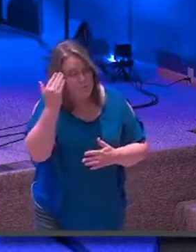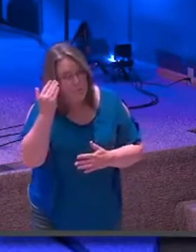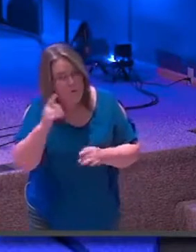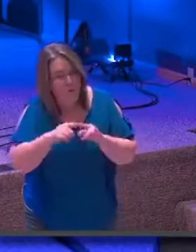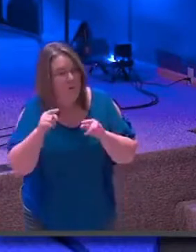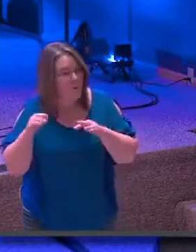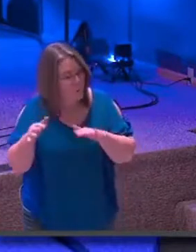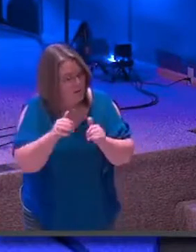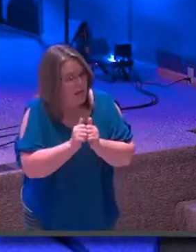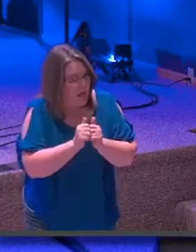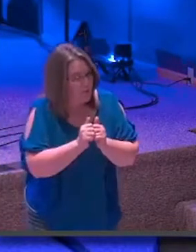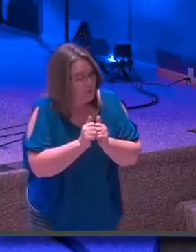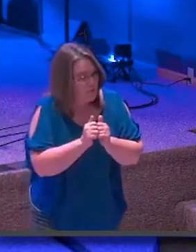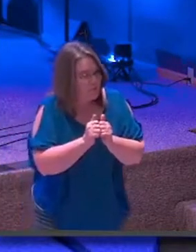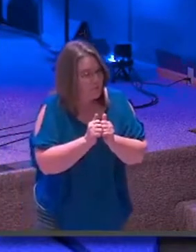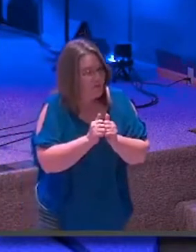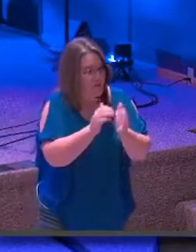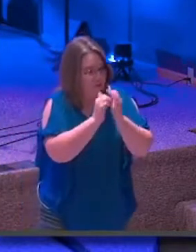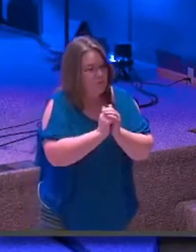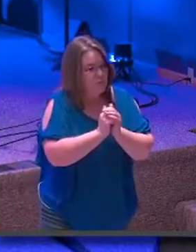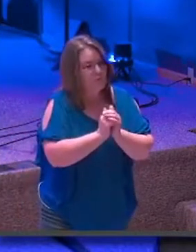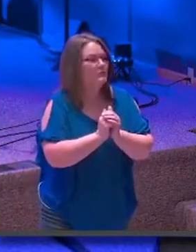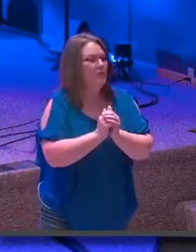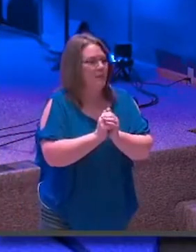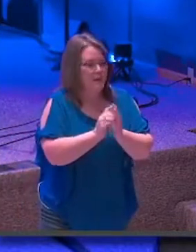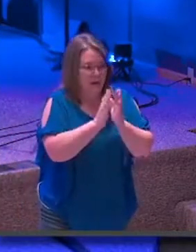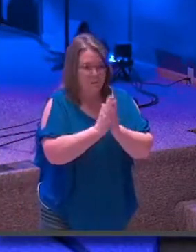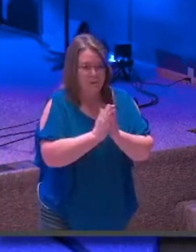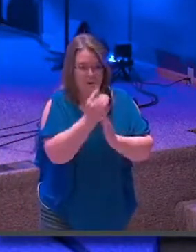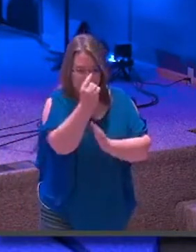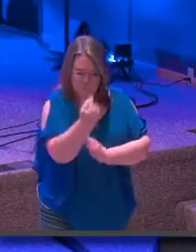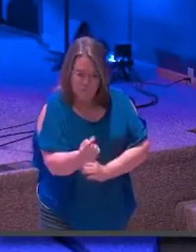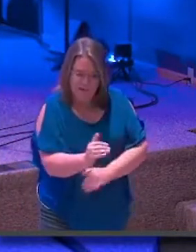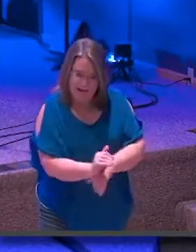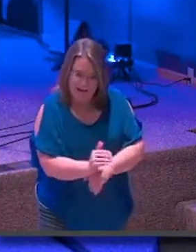to worship and pray every Tuesday night here.